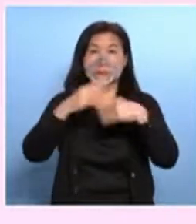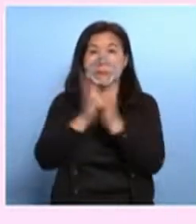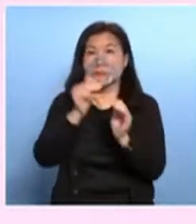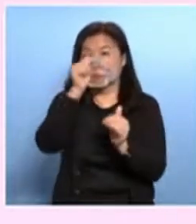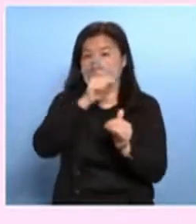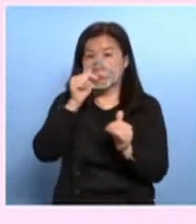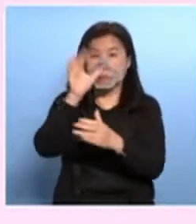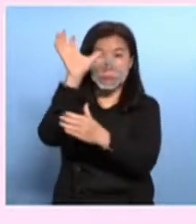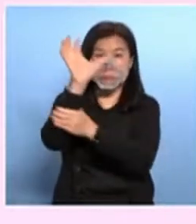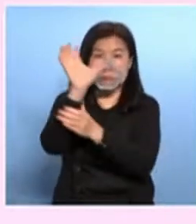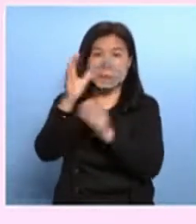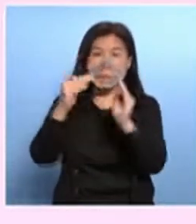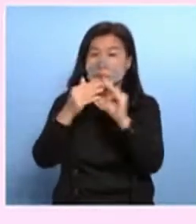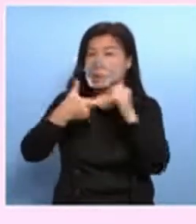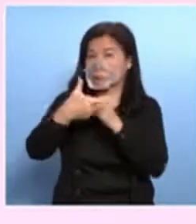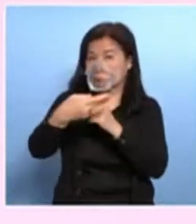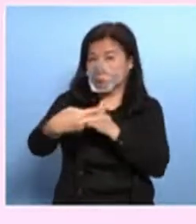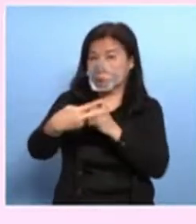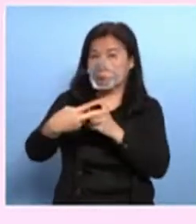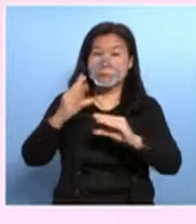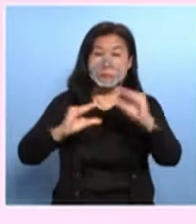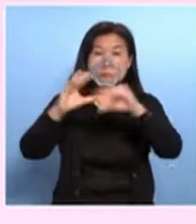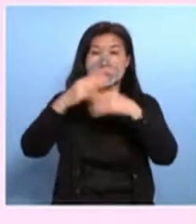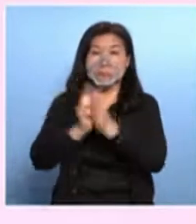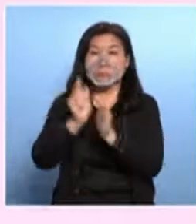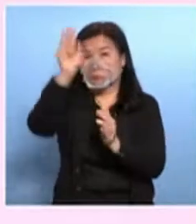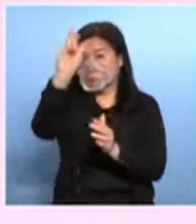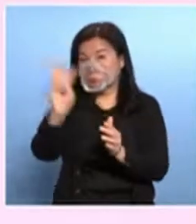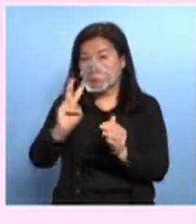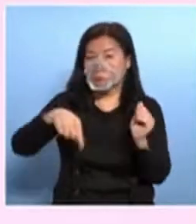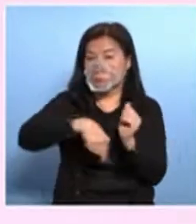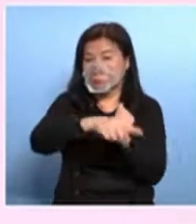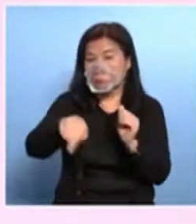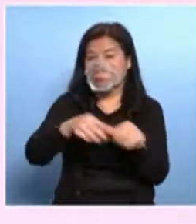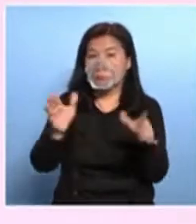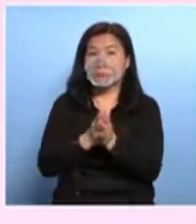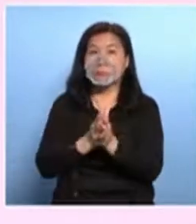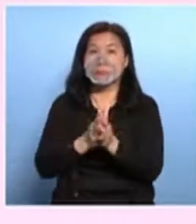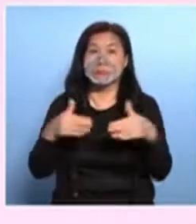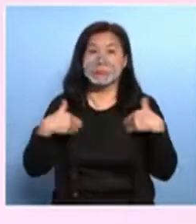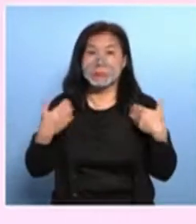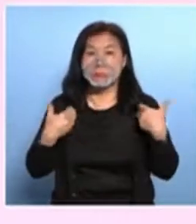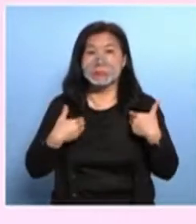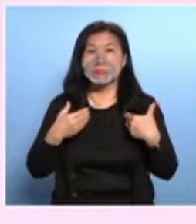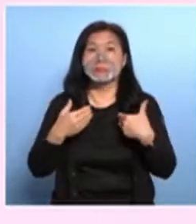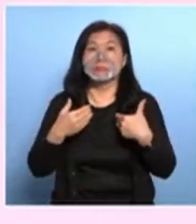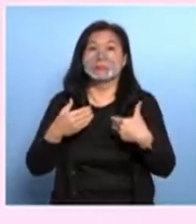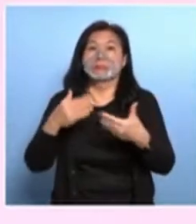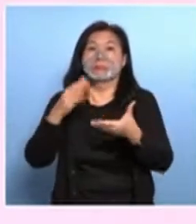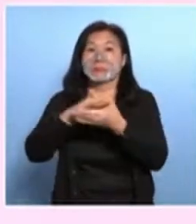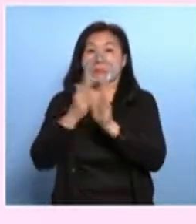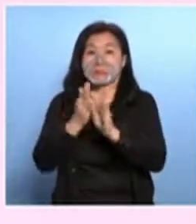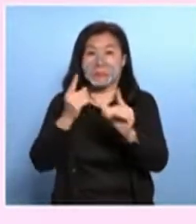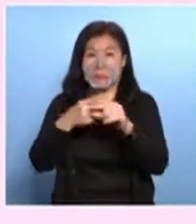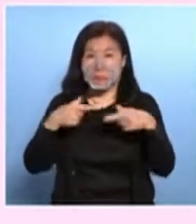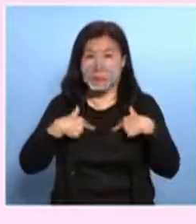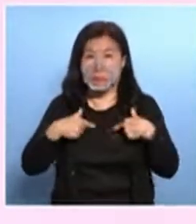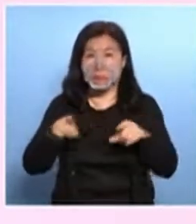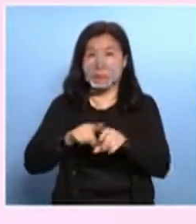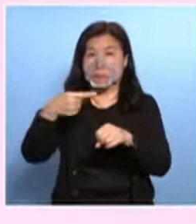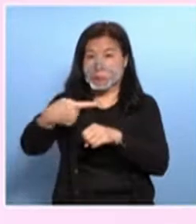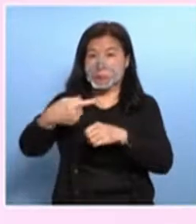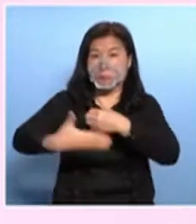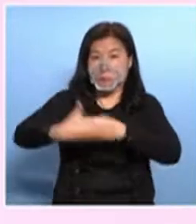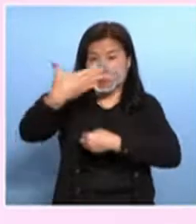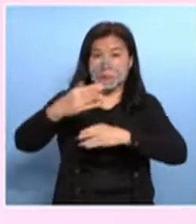Fanling, the construction of Yau Ma Tei Theatre Phase 2, as well as the main works of the Leisure and Cultural Complex at Tin